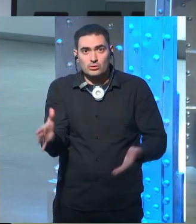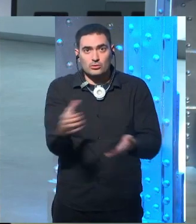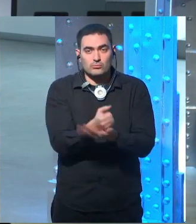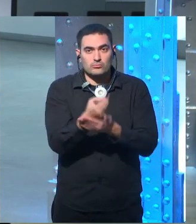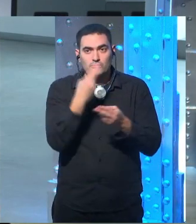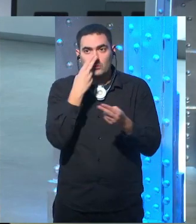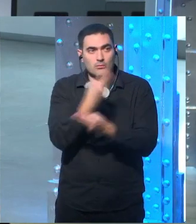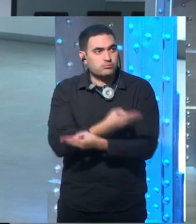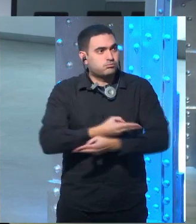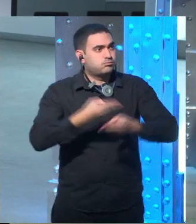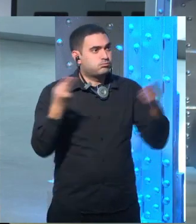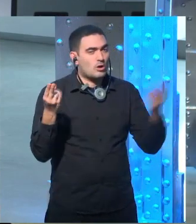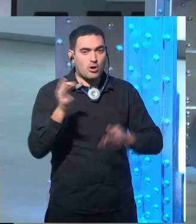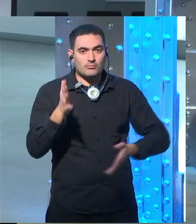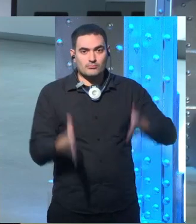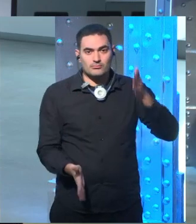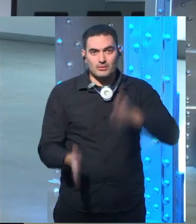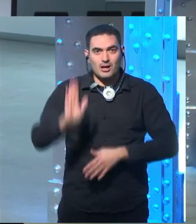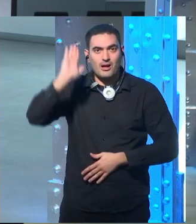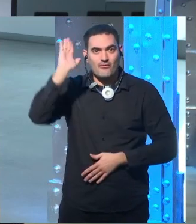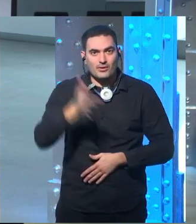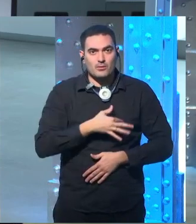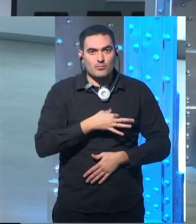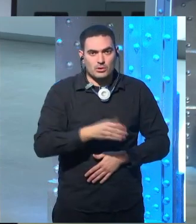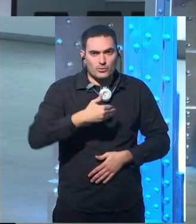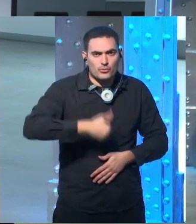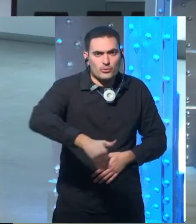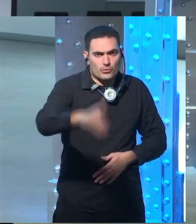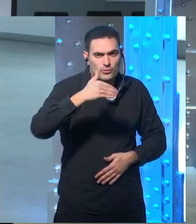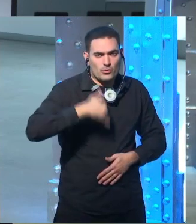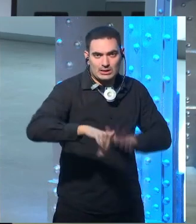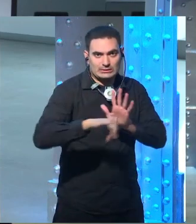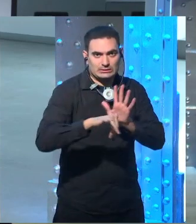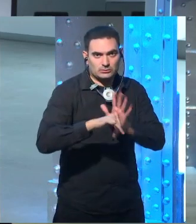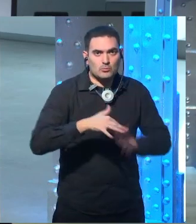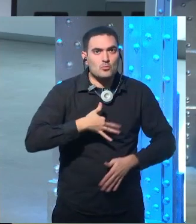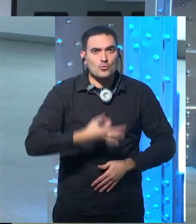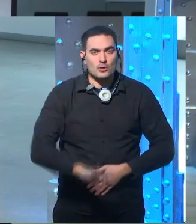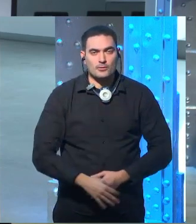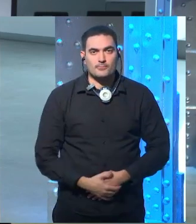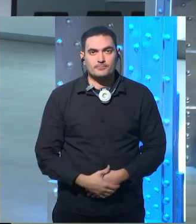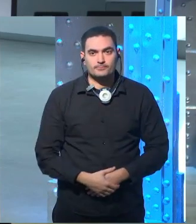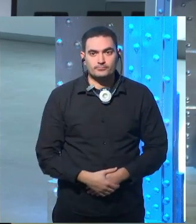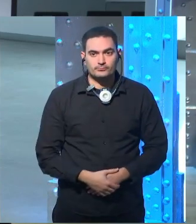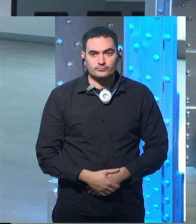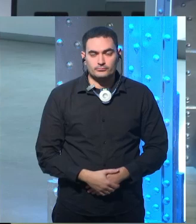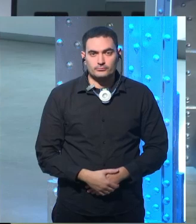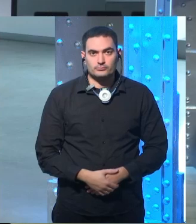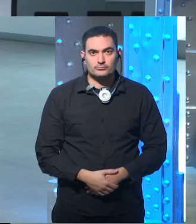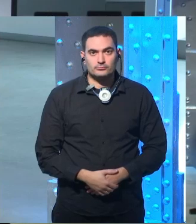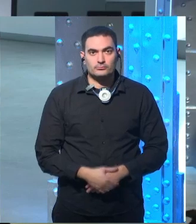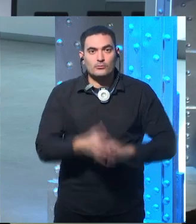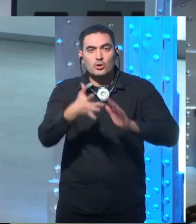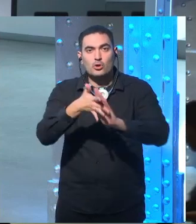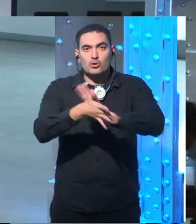automation over the foreseeable future. Now, this does not mean that all of these